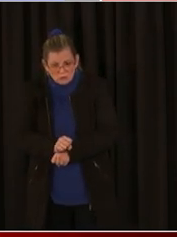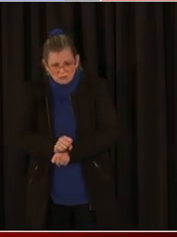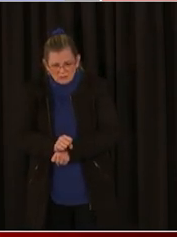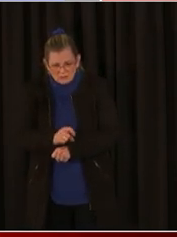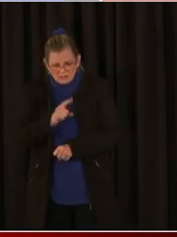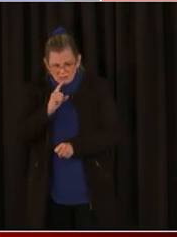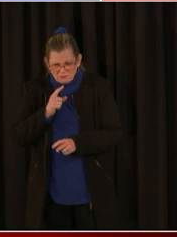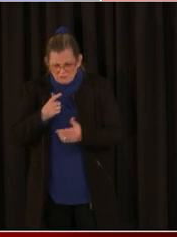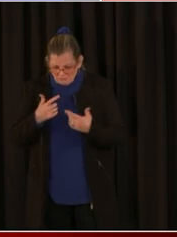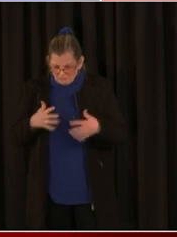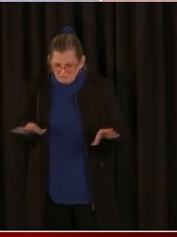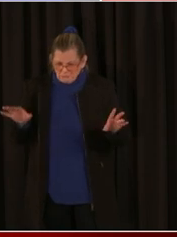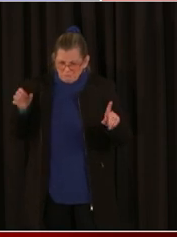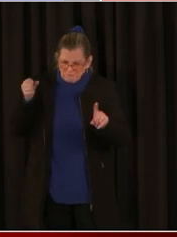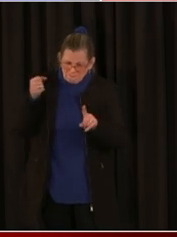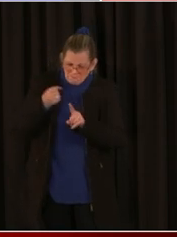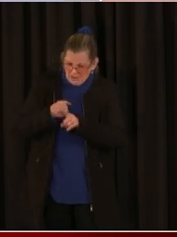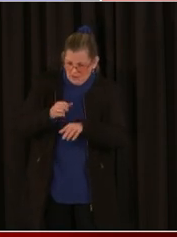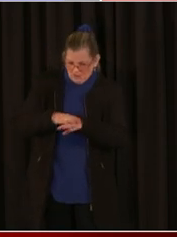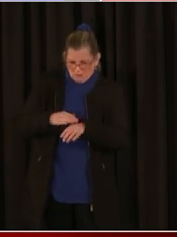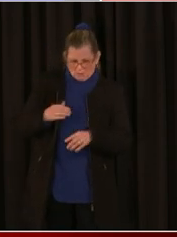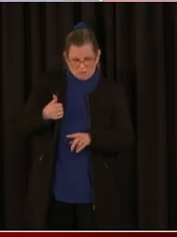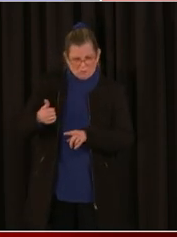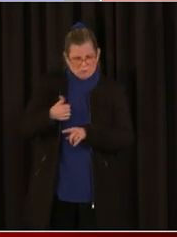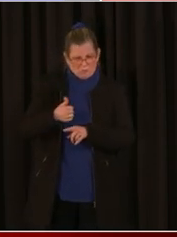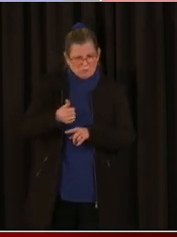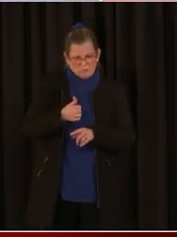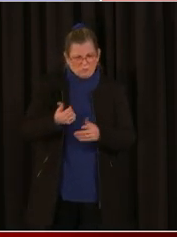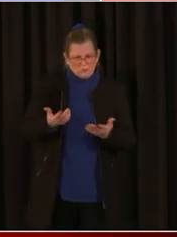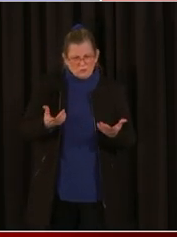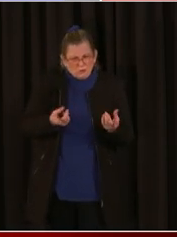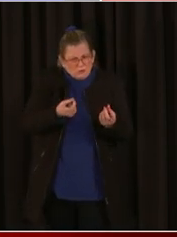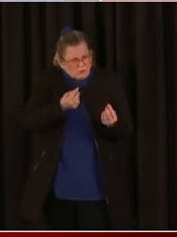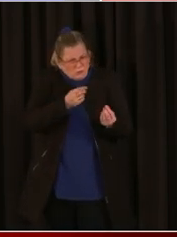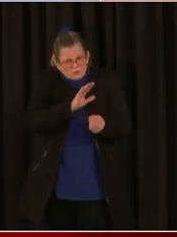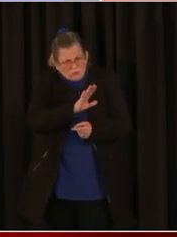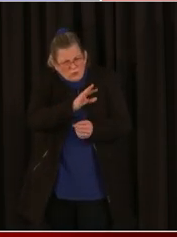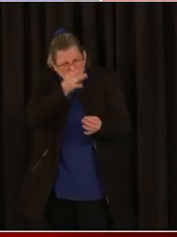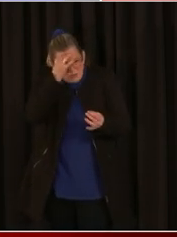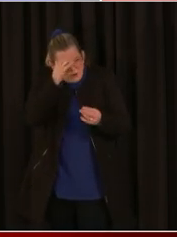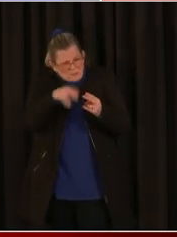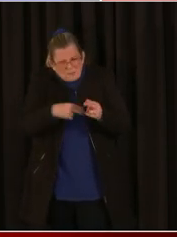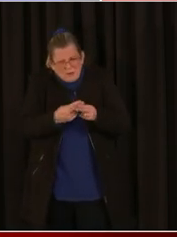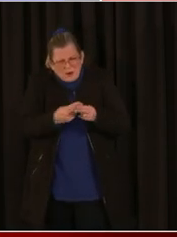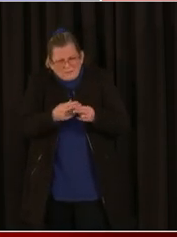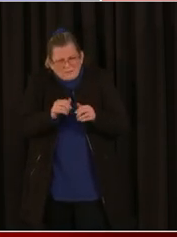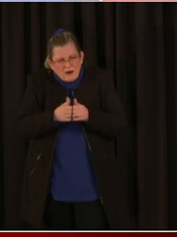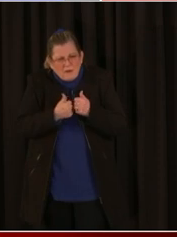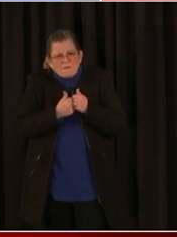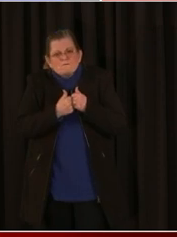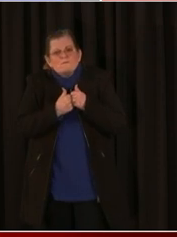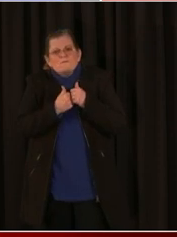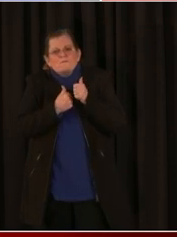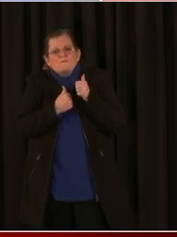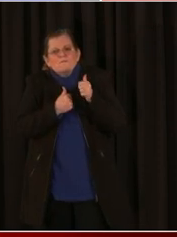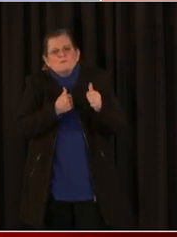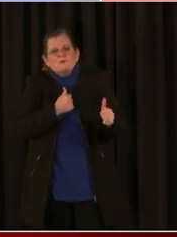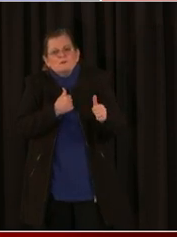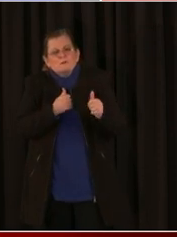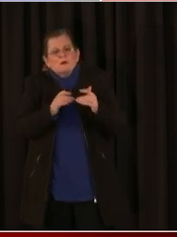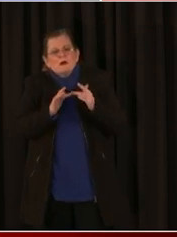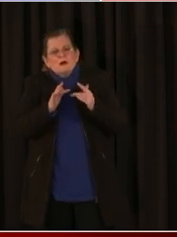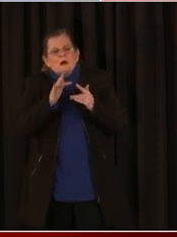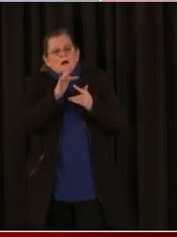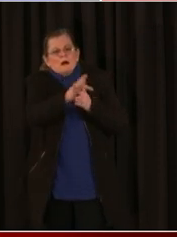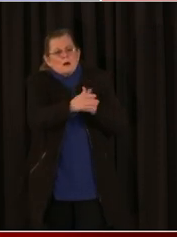this greatly impacts your commute, I assume, back and forth to work. What are your thoughts just on how far the reach is beyond